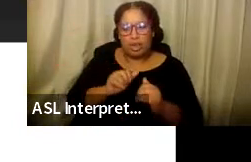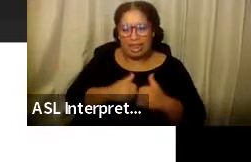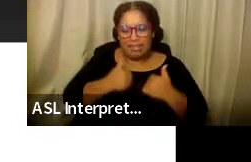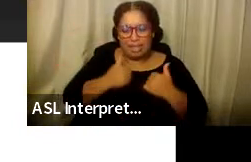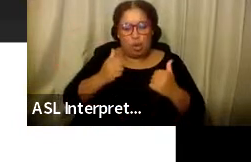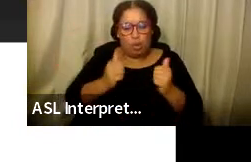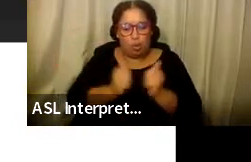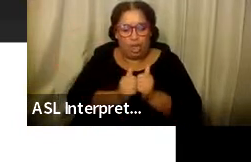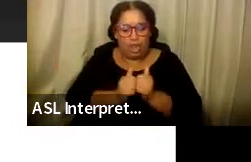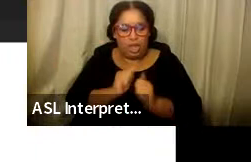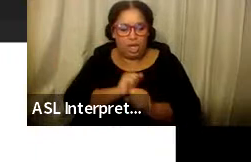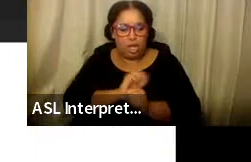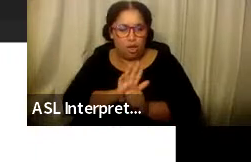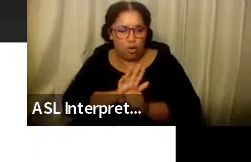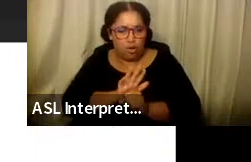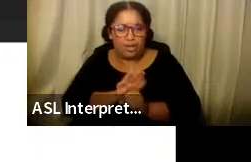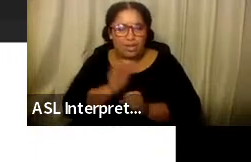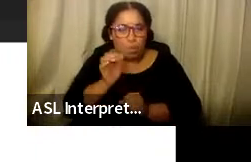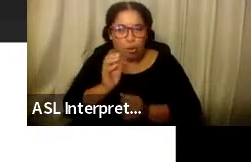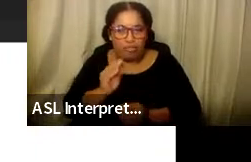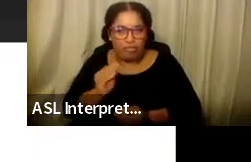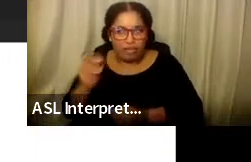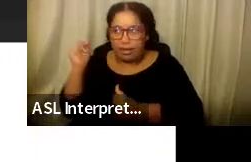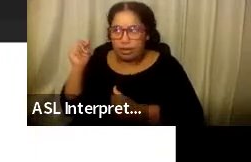COVID, since it's likely not to vanish,